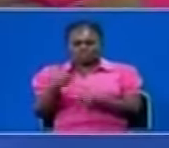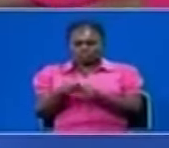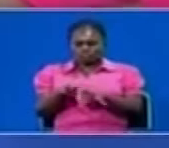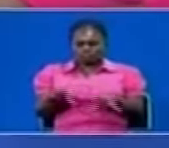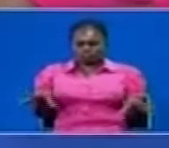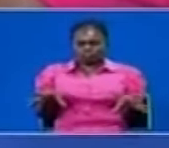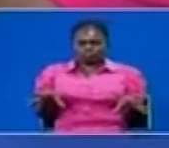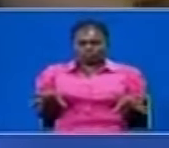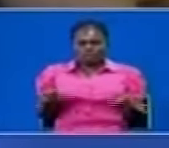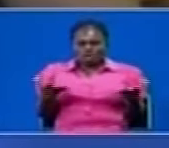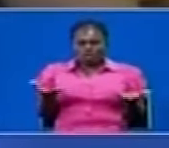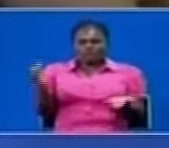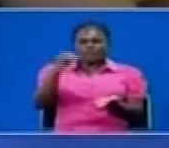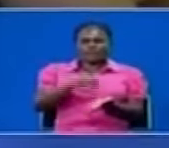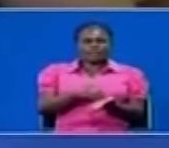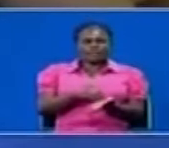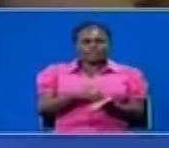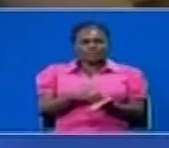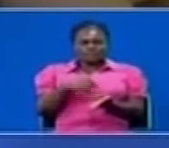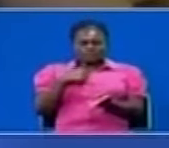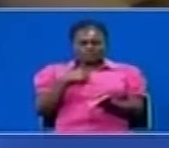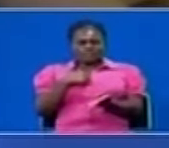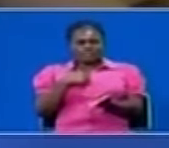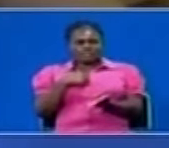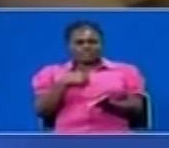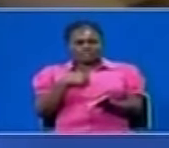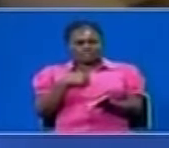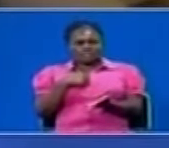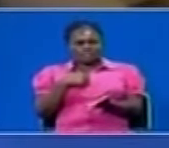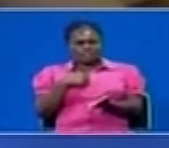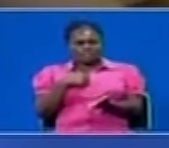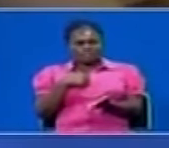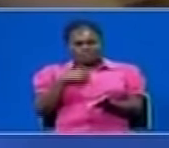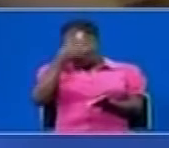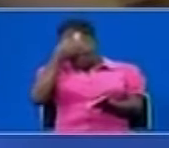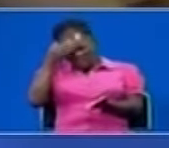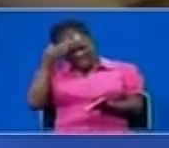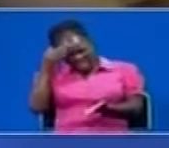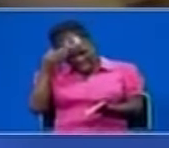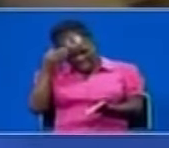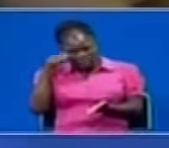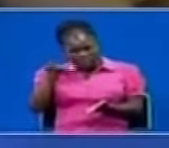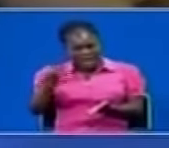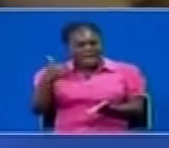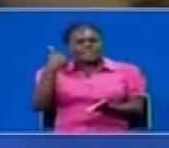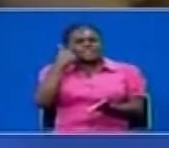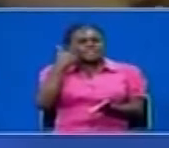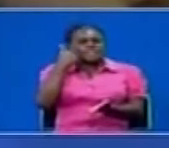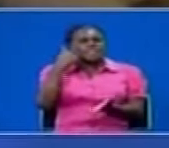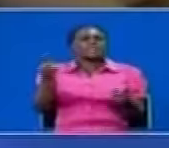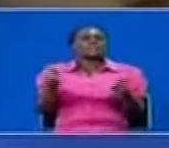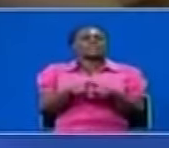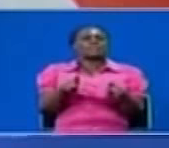or recurring. They feel like they've let loose, they forget that they're sick. You know, and then